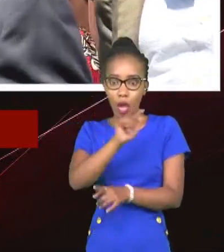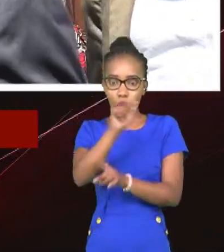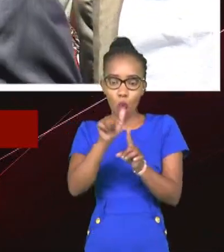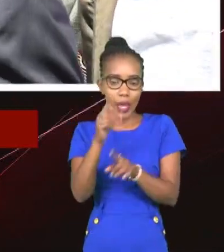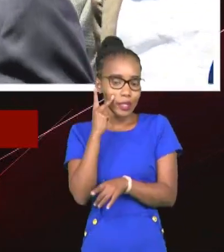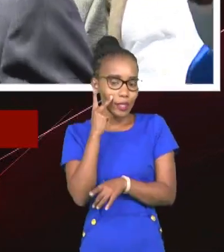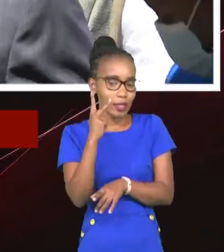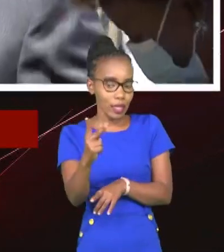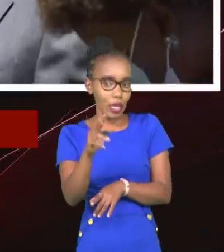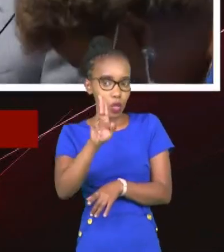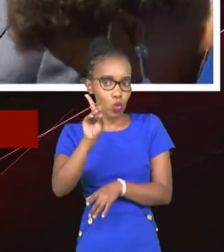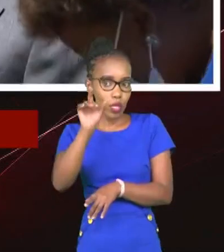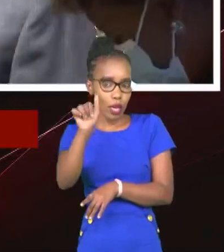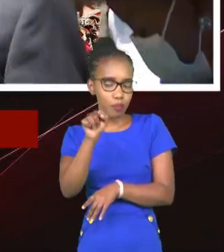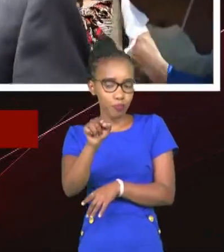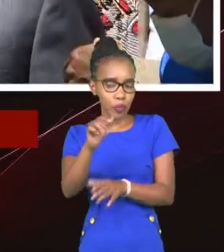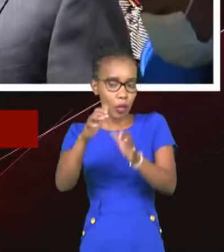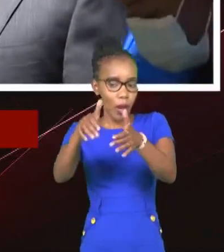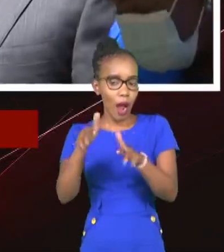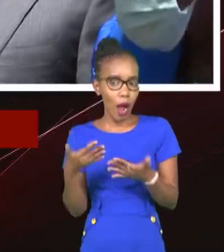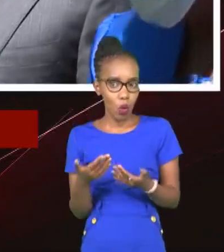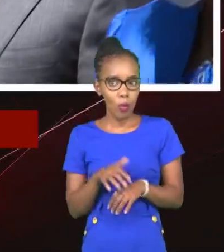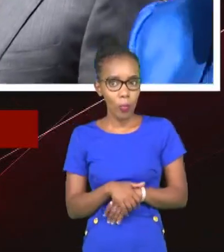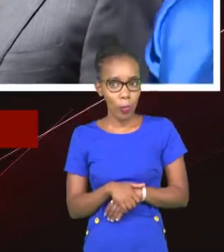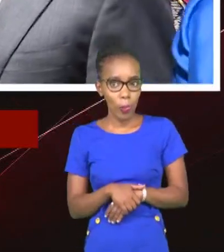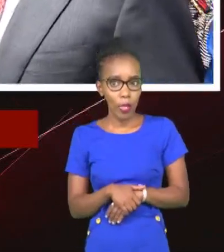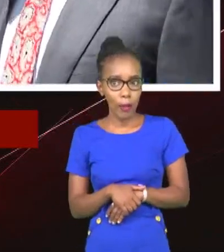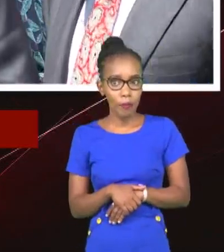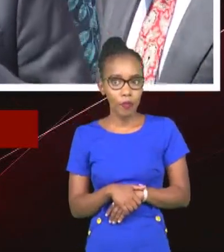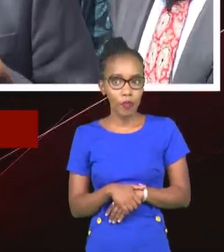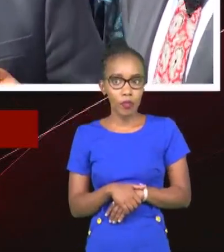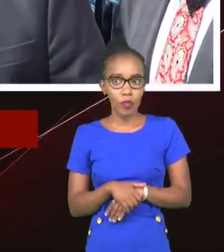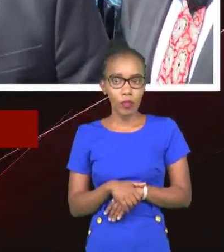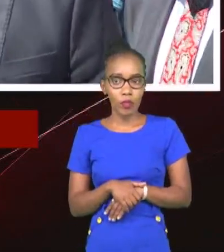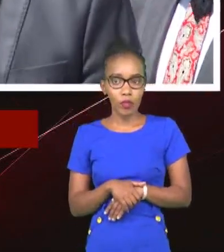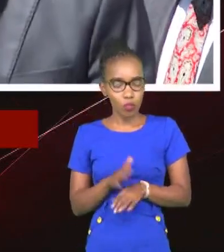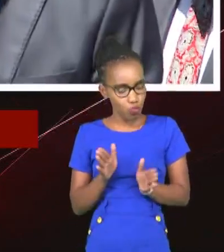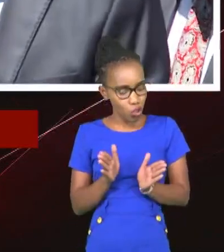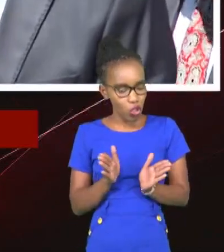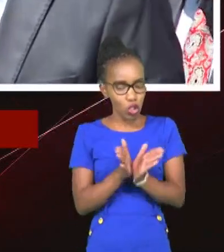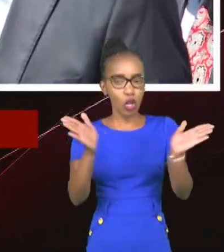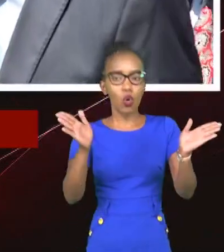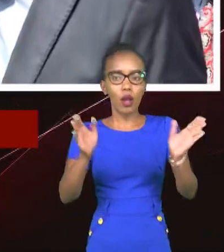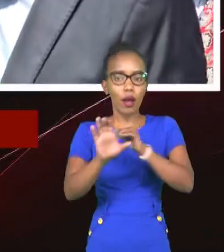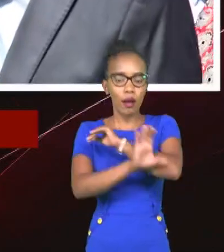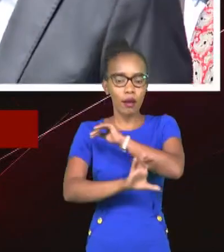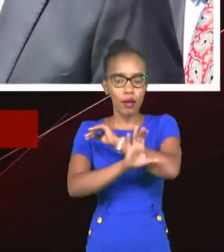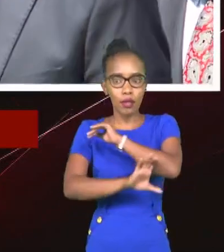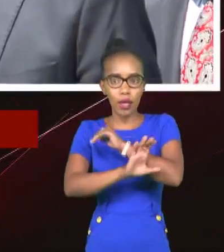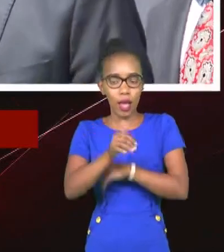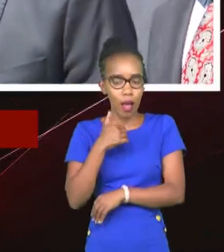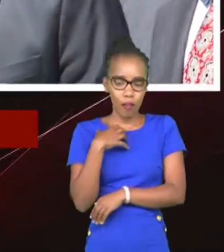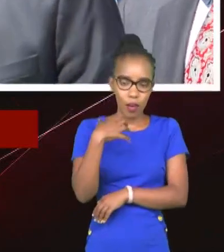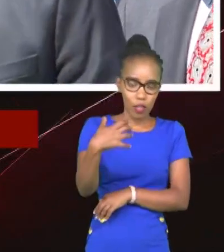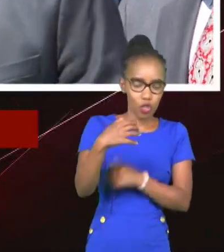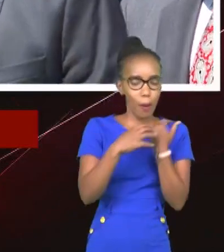its composition, it cuts across the entire spectrum of the country. It looks at the rich, it looks